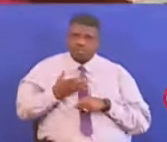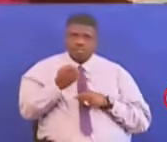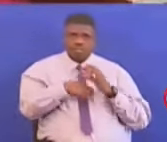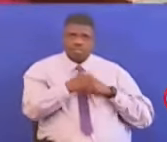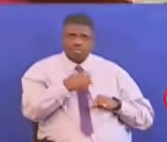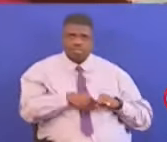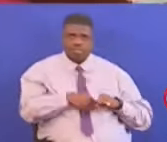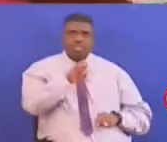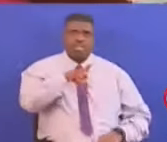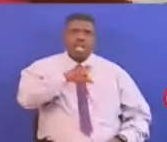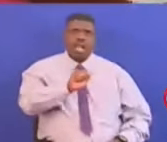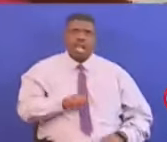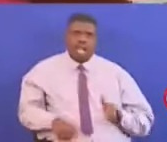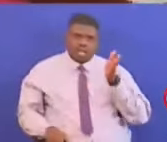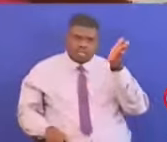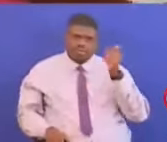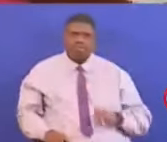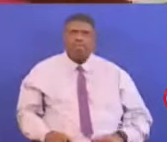African Legislative Assembly.